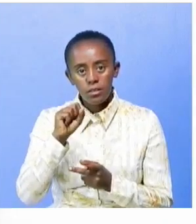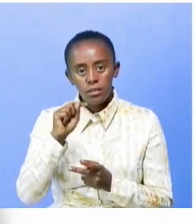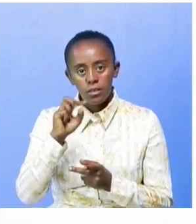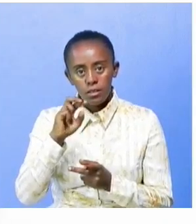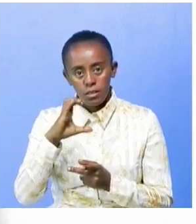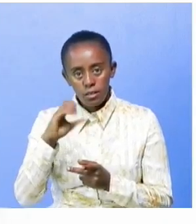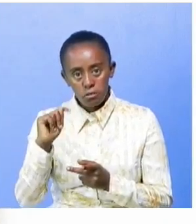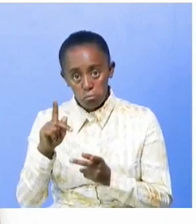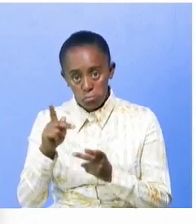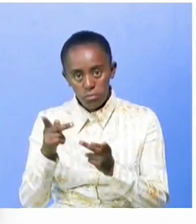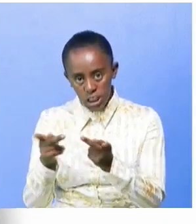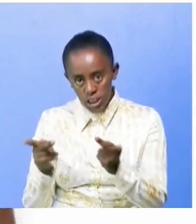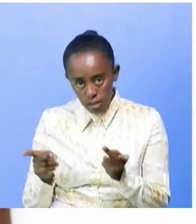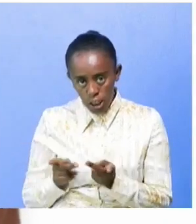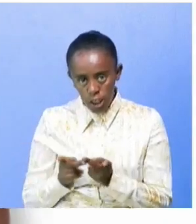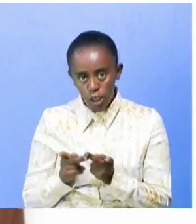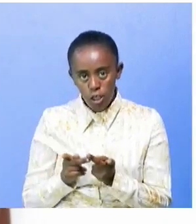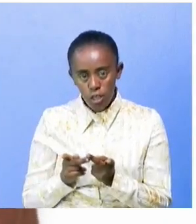forming